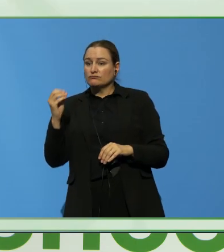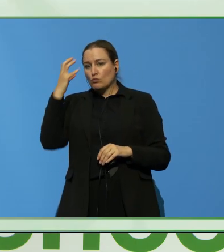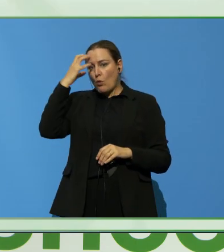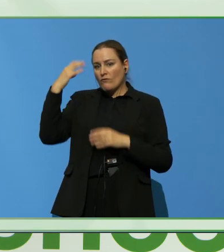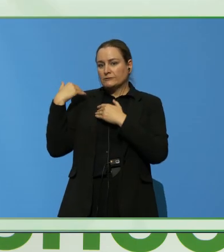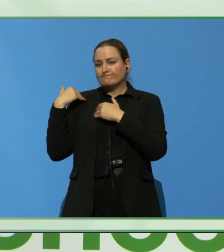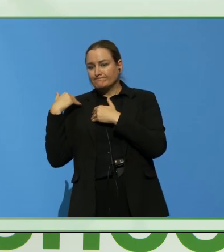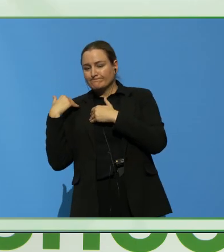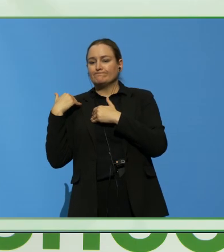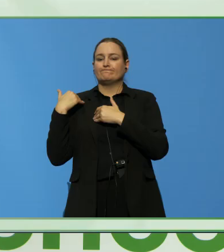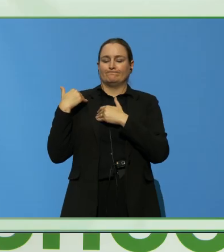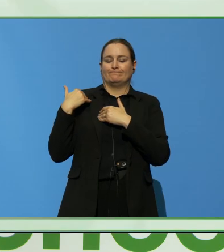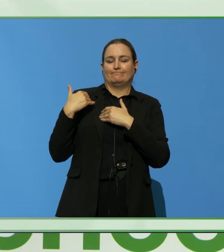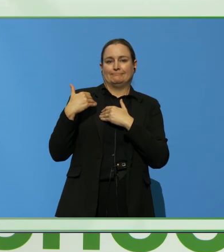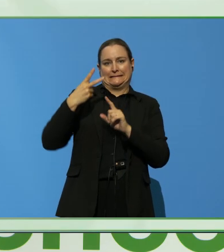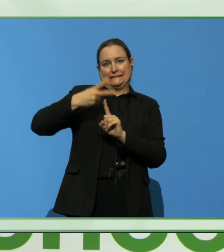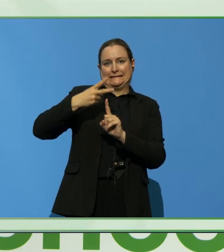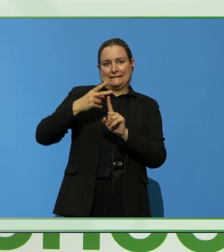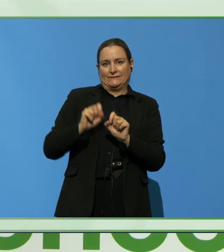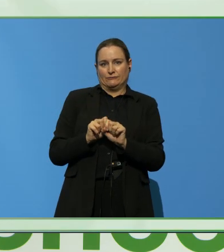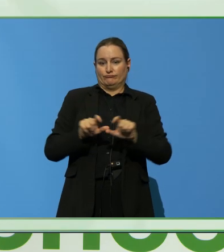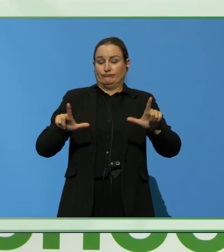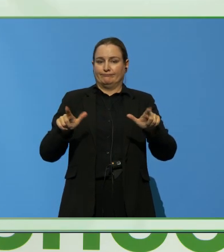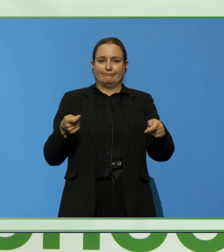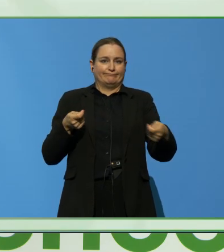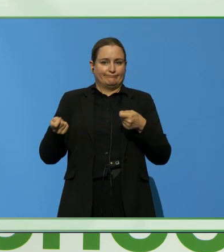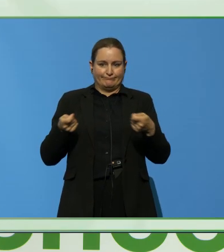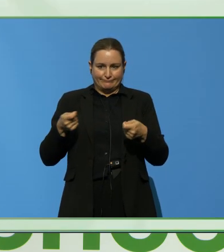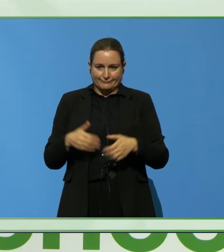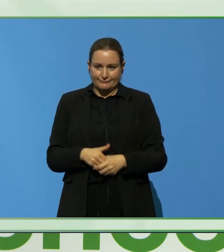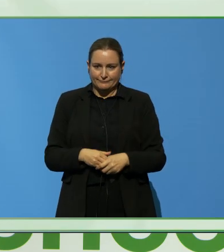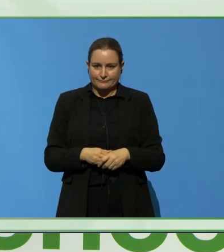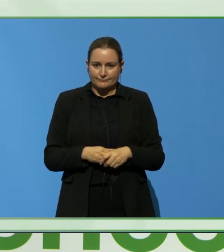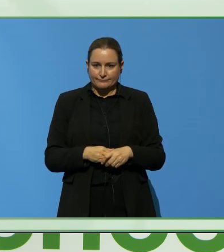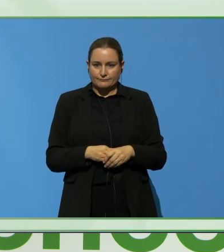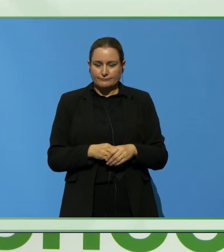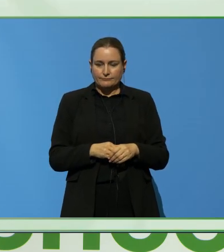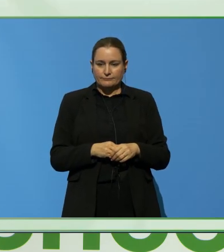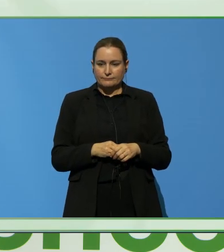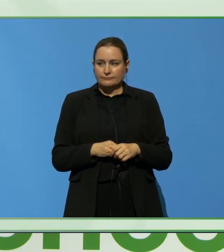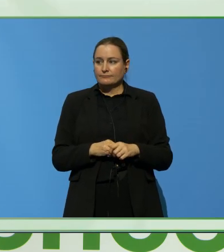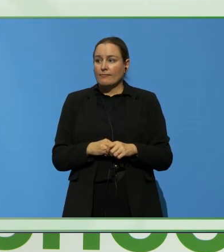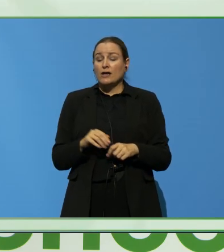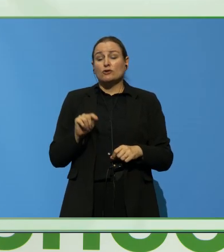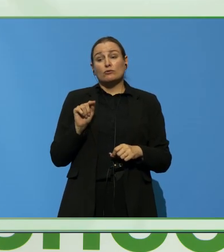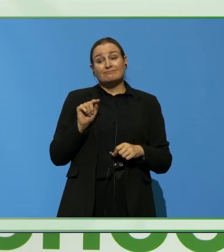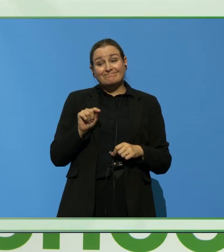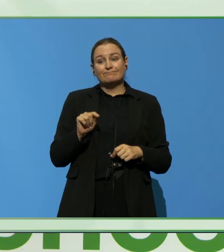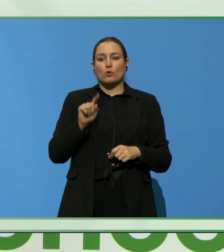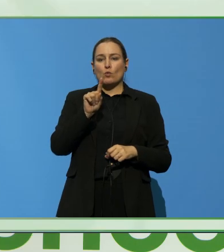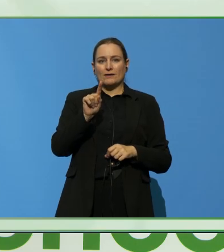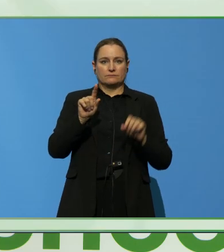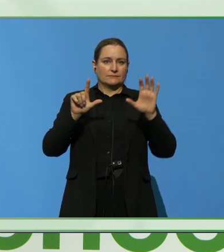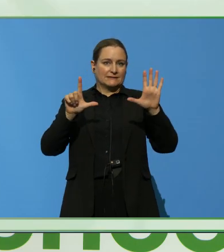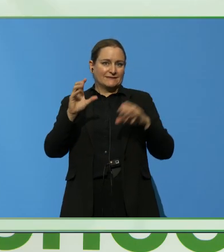in 170 countries. And these are numbers only what it talk about traditional media. Let's make things